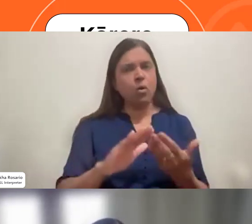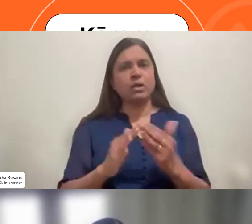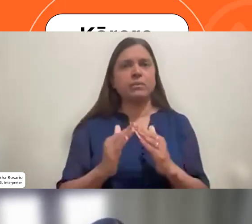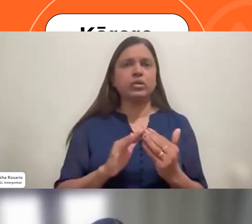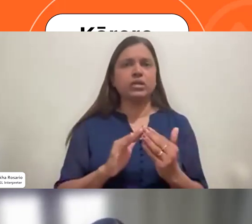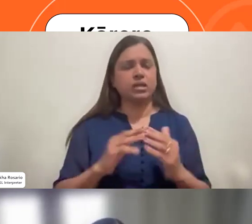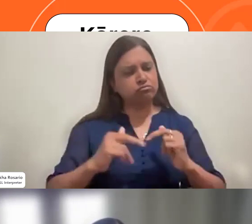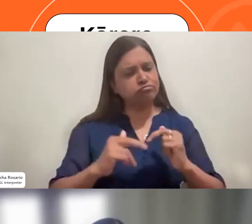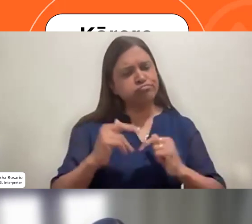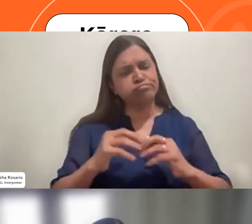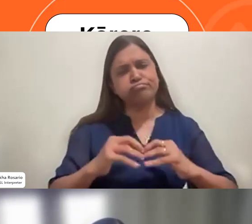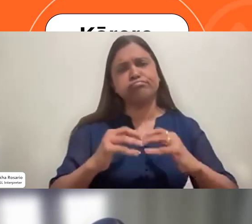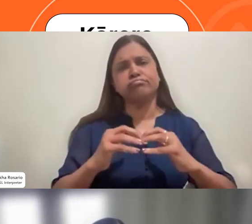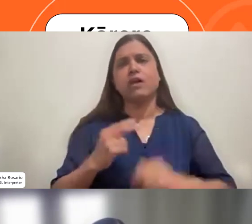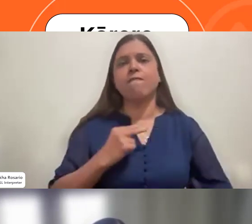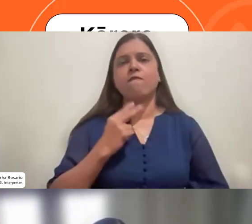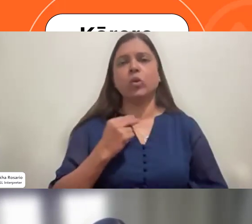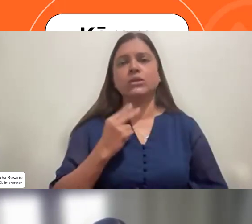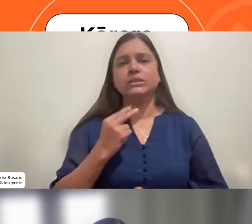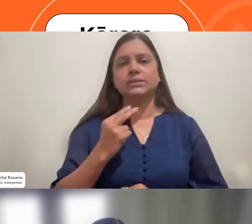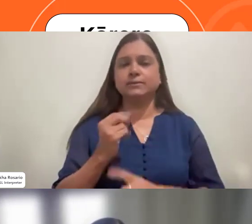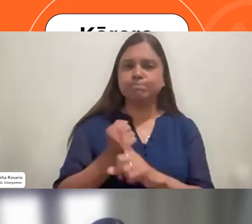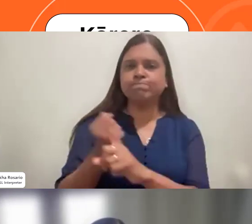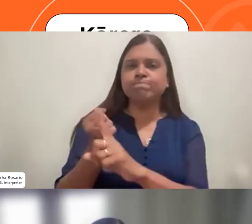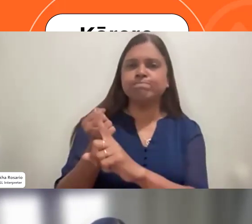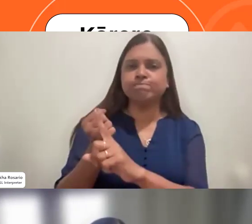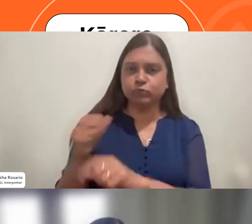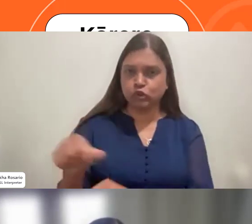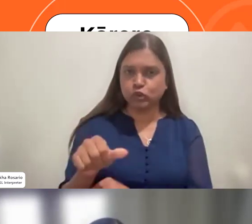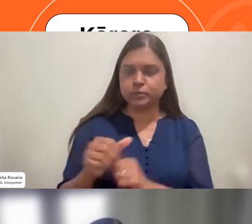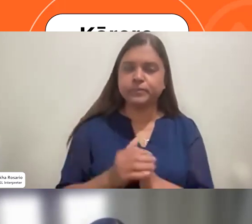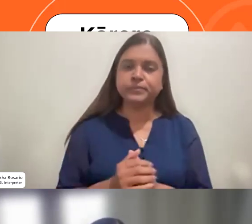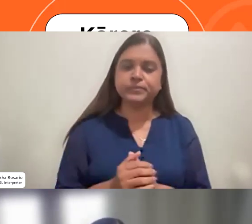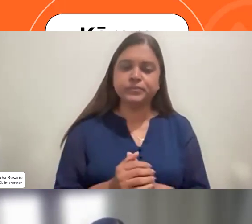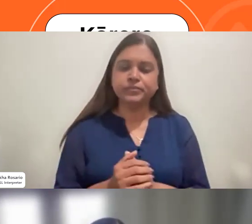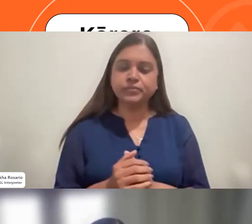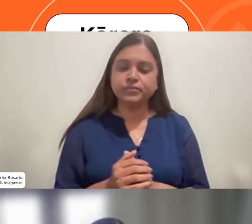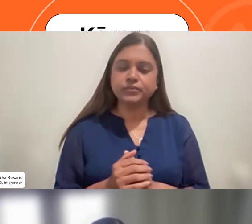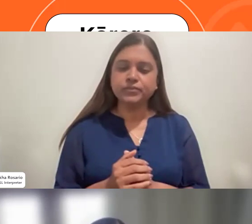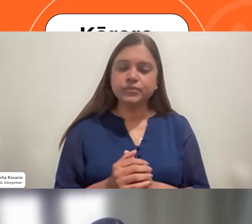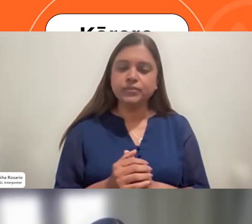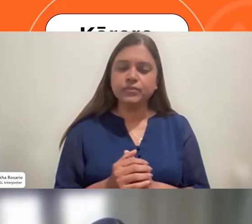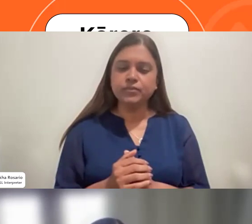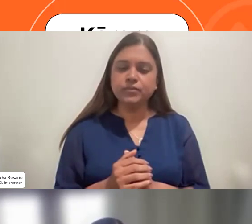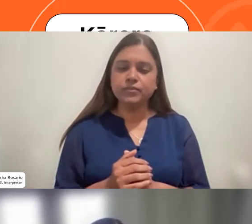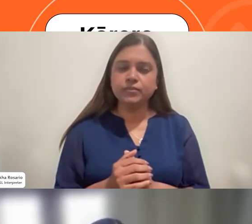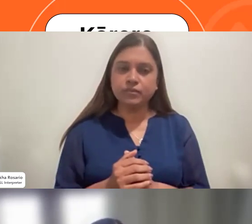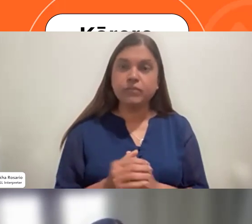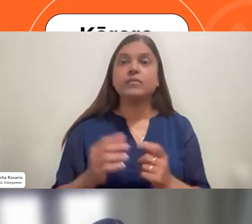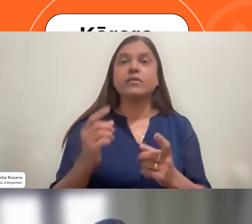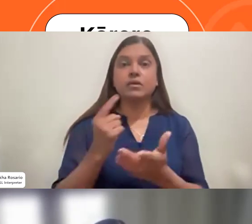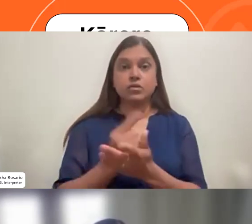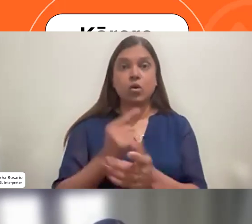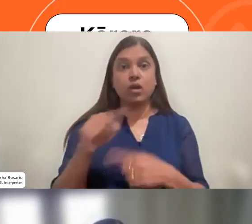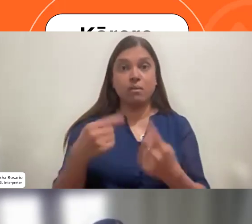that. I think some of the important aspects we can use, apart from being such a